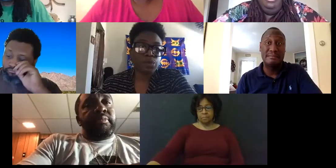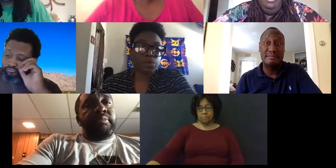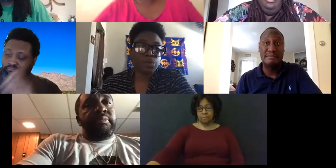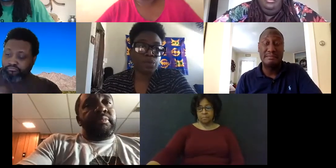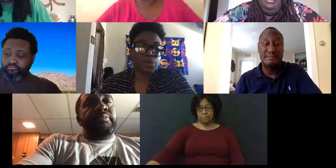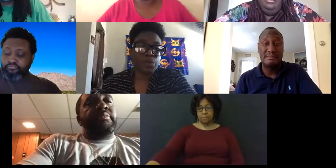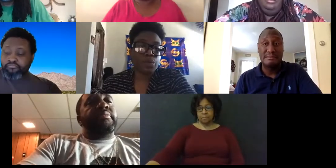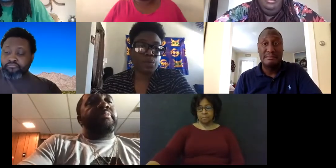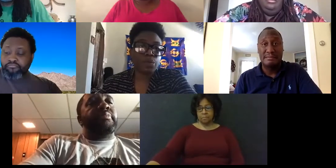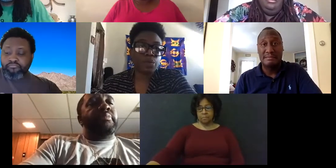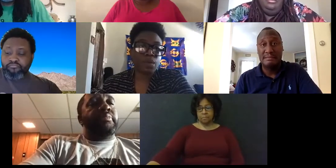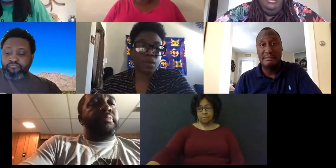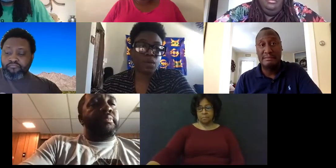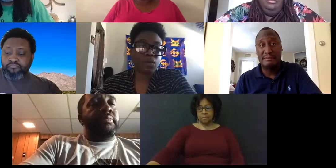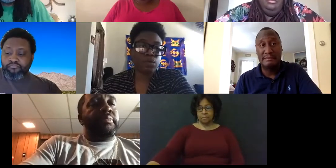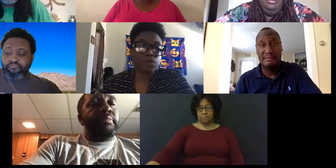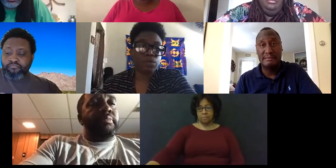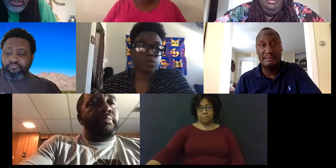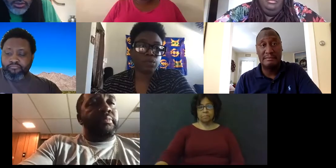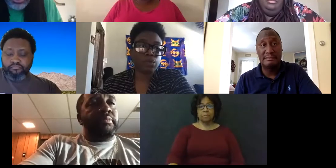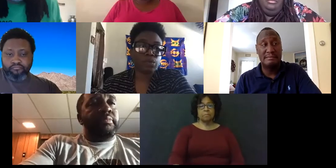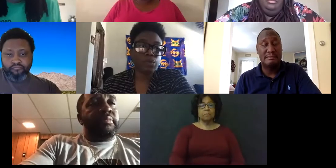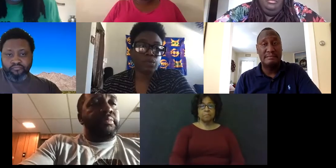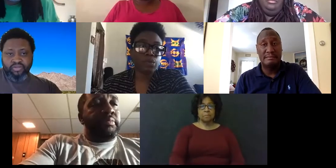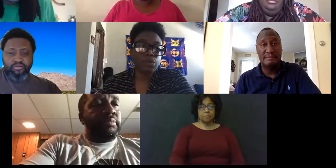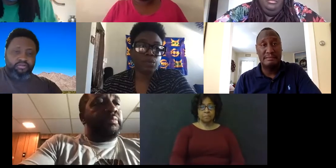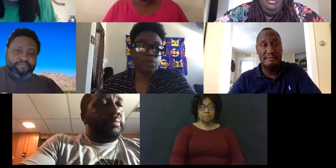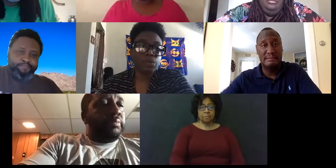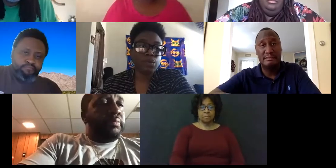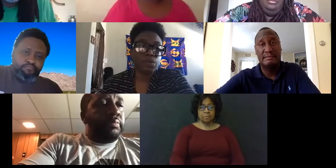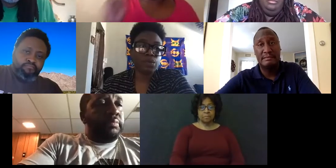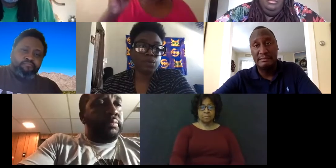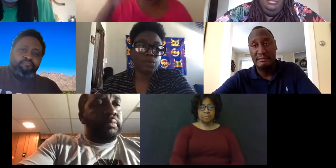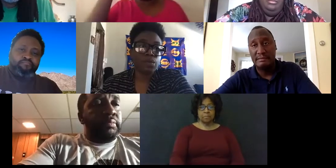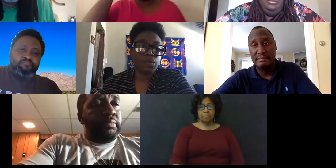norm. And King, I think you wanted to say something.